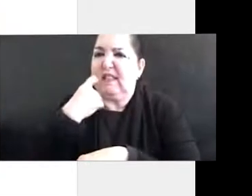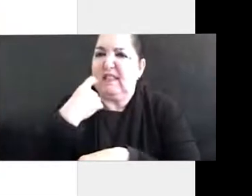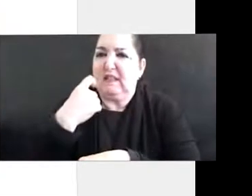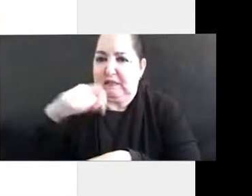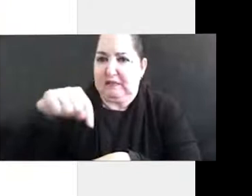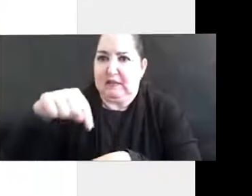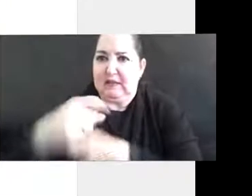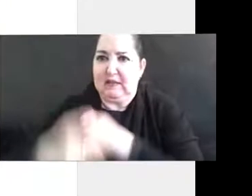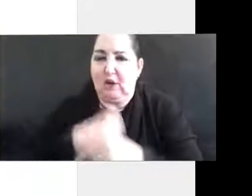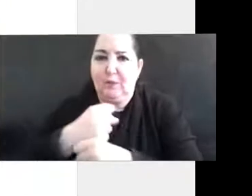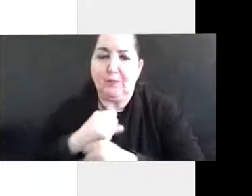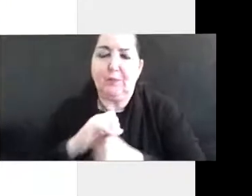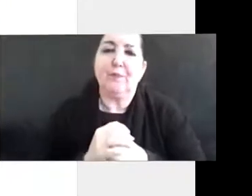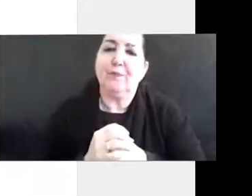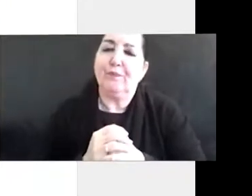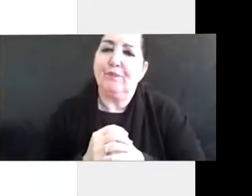this year,